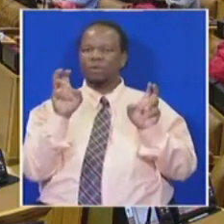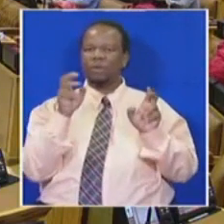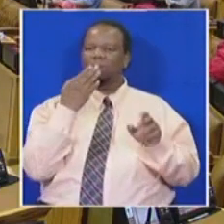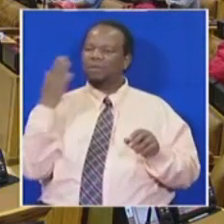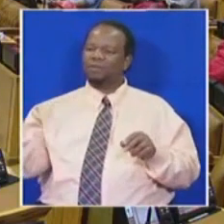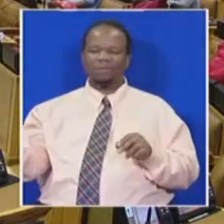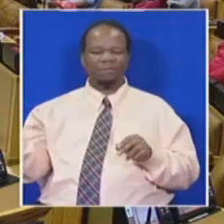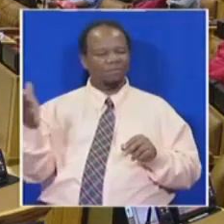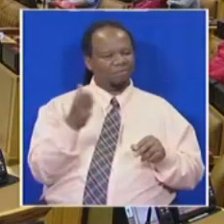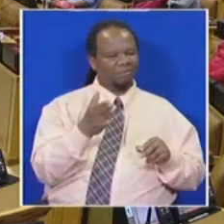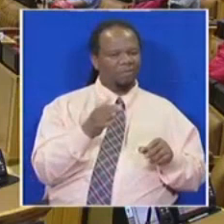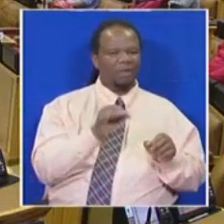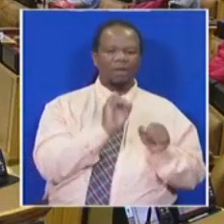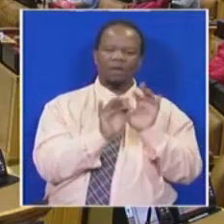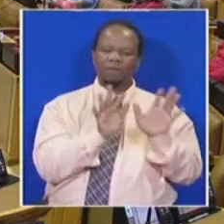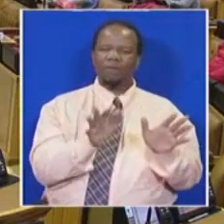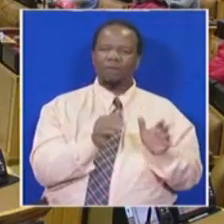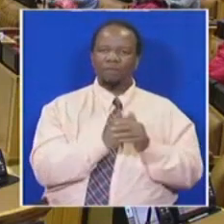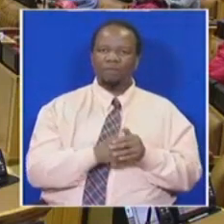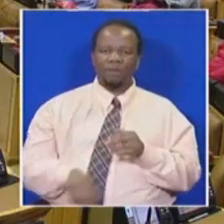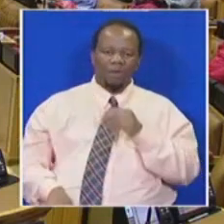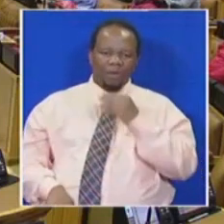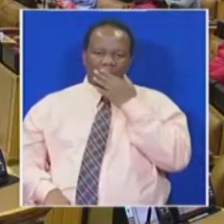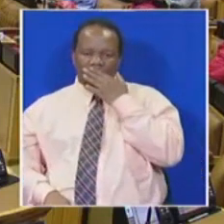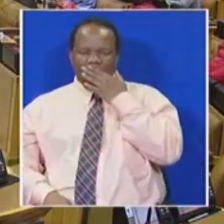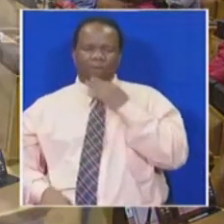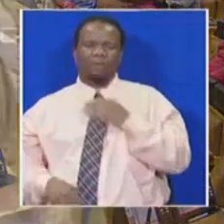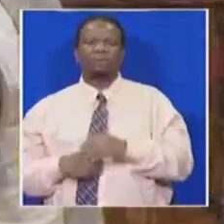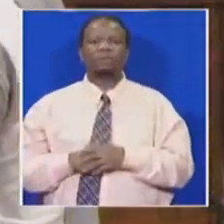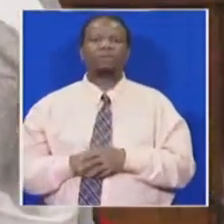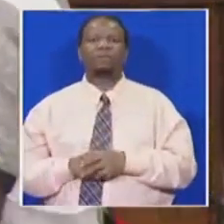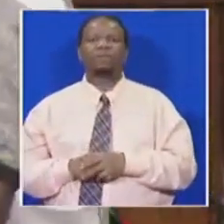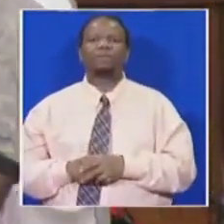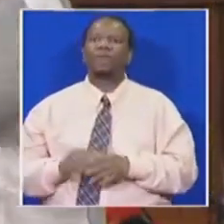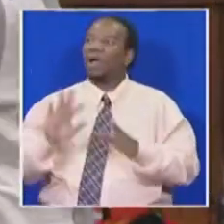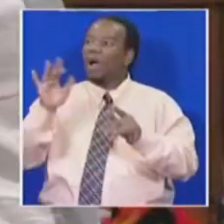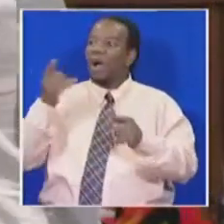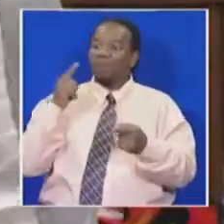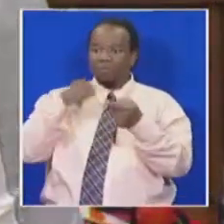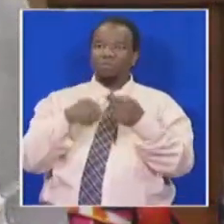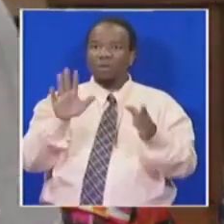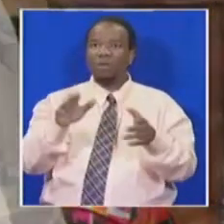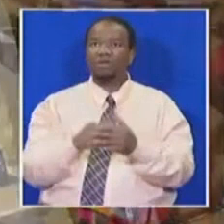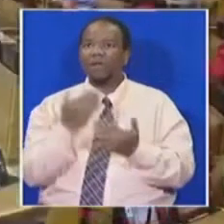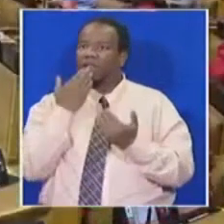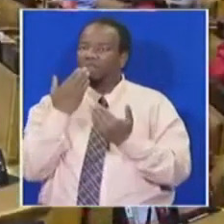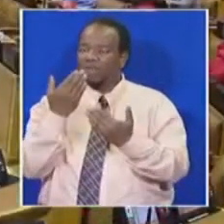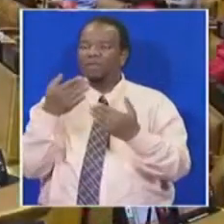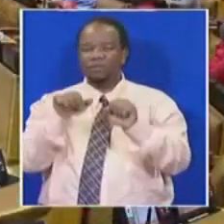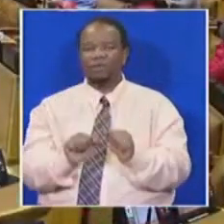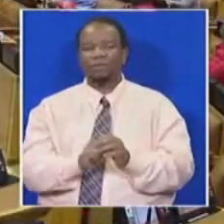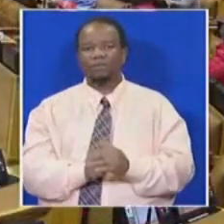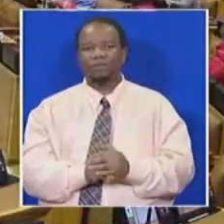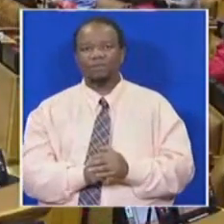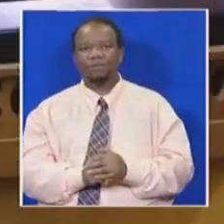really clarify that part? The Honorable Member should be more patient. I'll get to the point. Thank you, Chairperson.